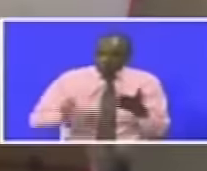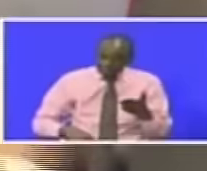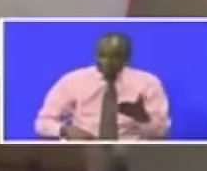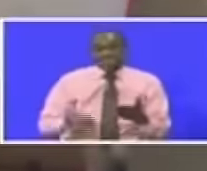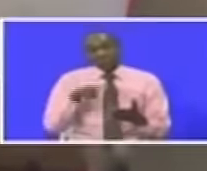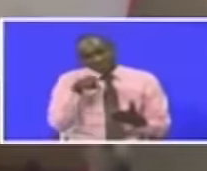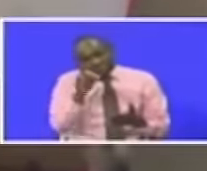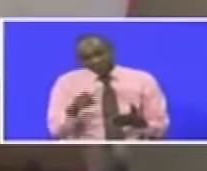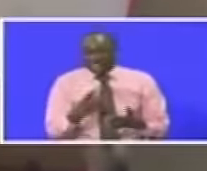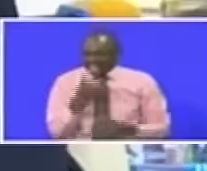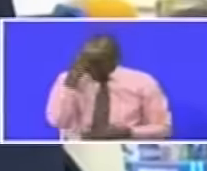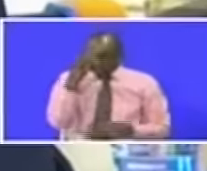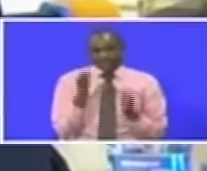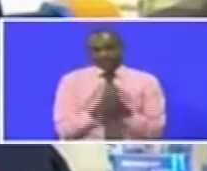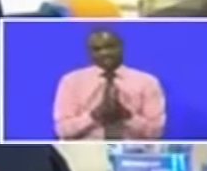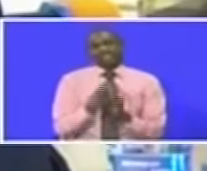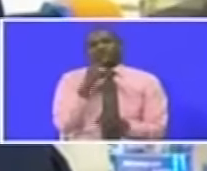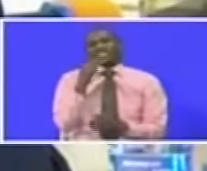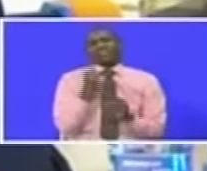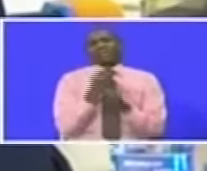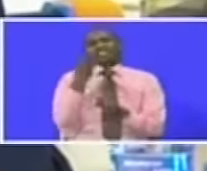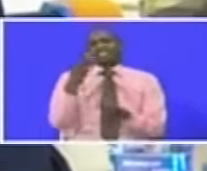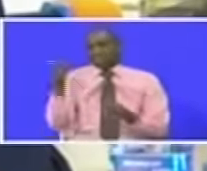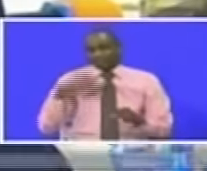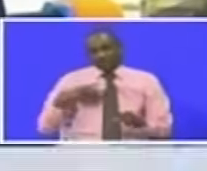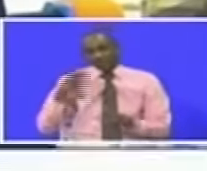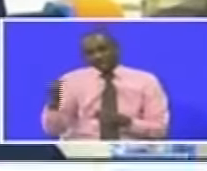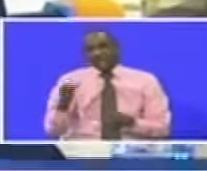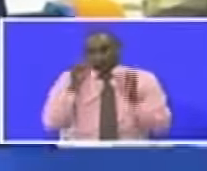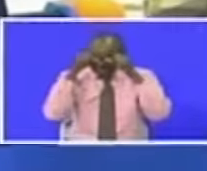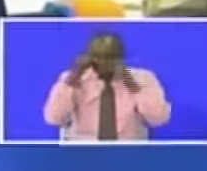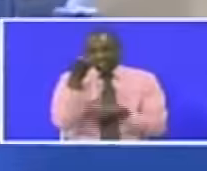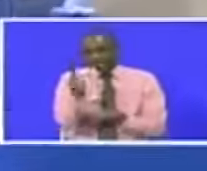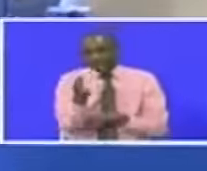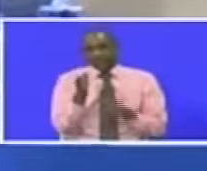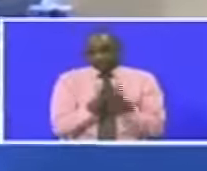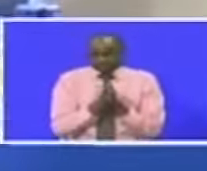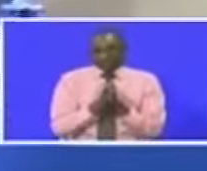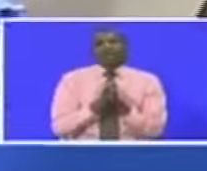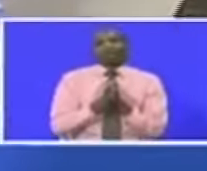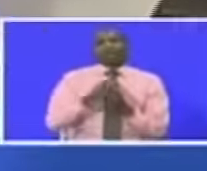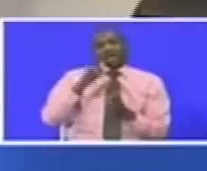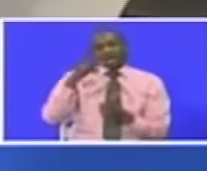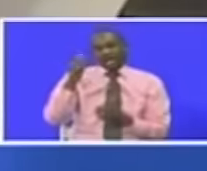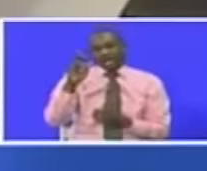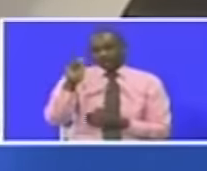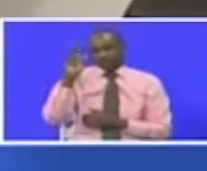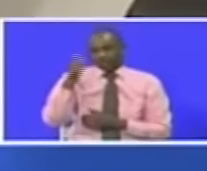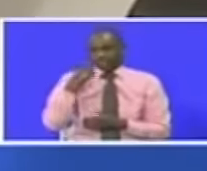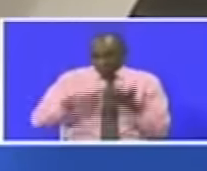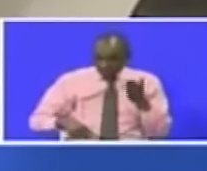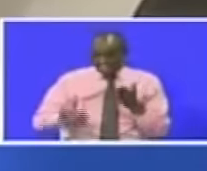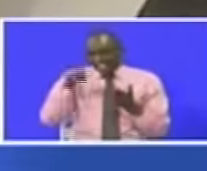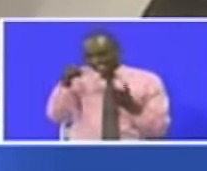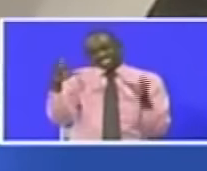seemingly agitated 2013 presidential contenders Paul Mwite and Martha Karua, who also wants the